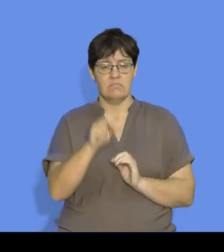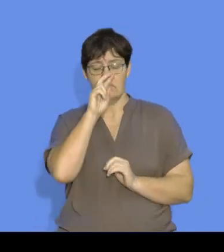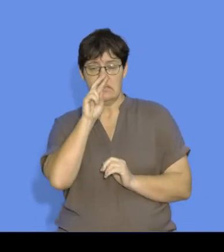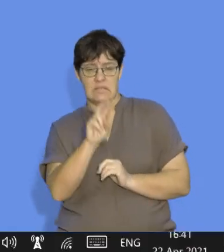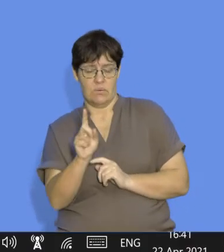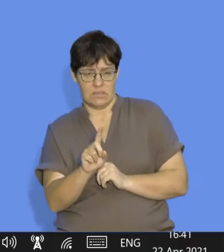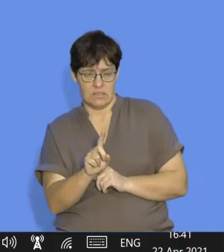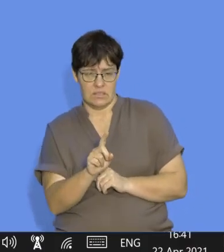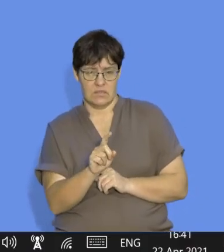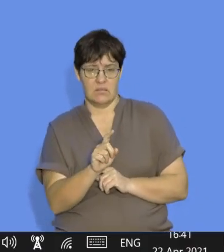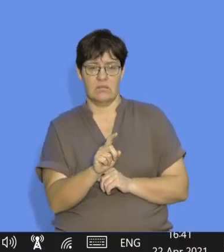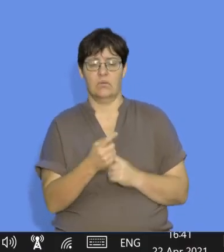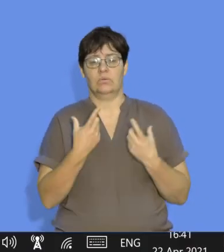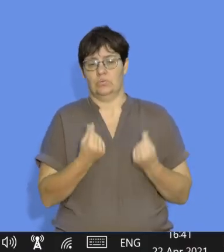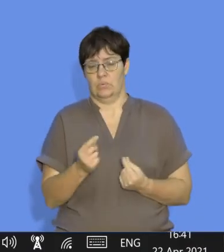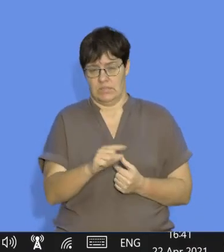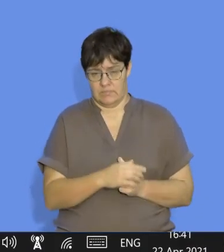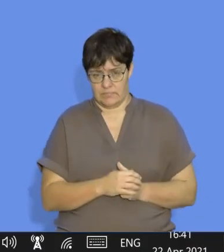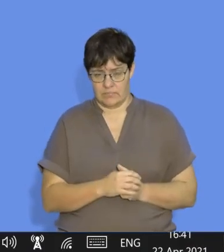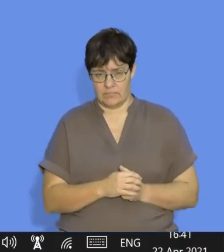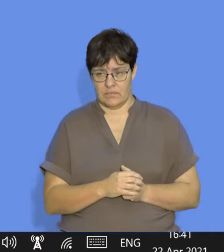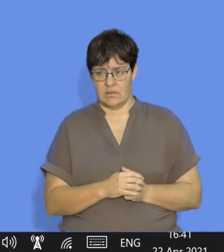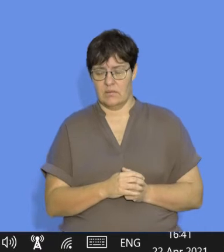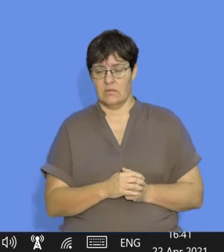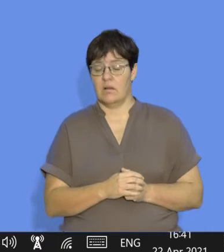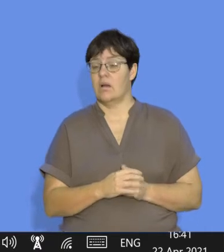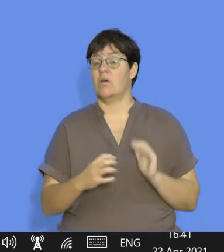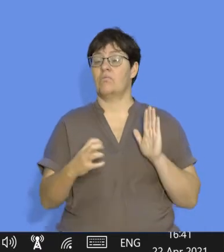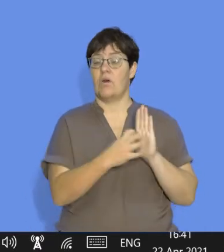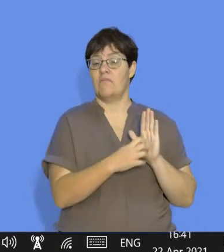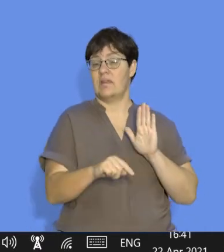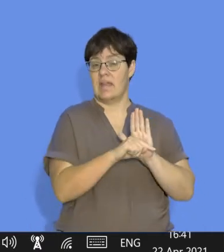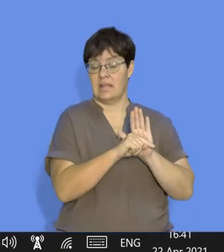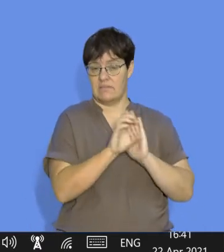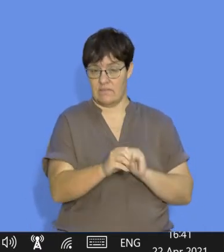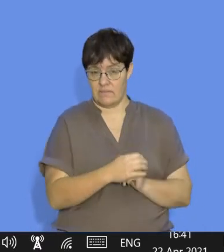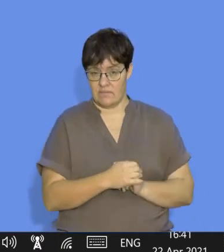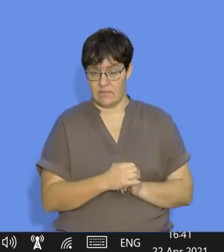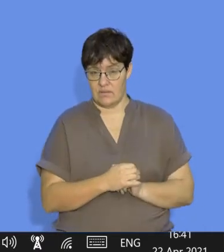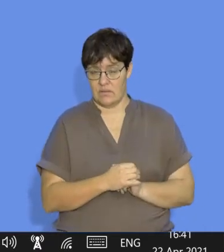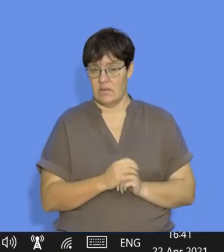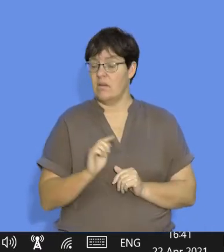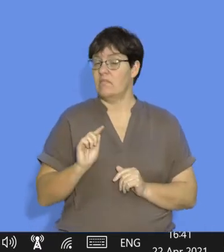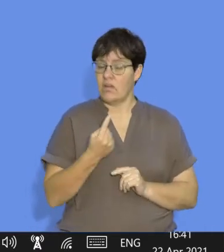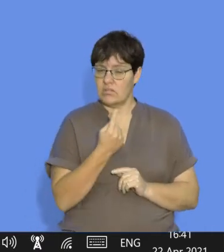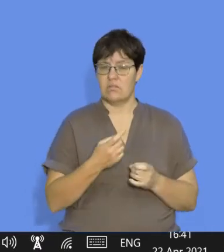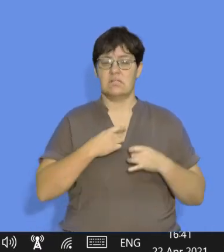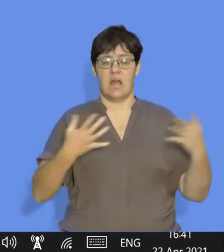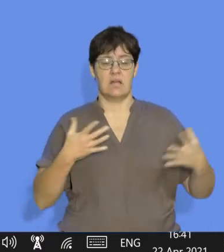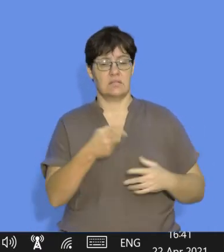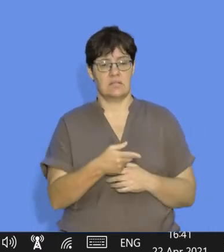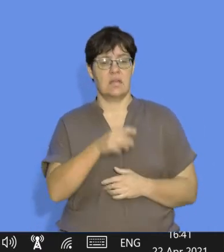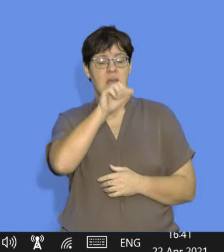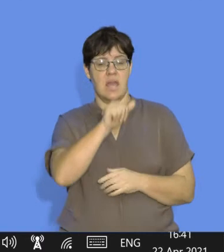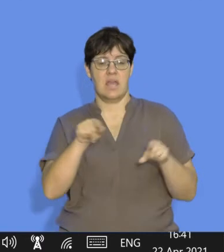what that does for us, right? If a graph is a negative, firstly, I will start with it as